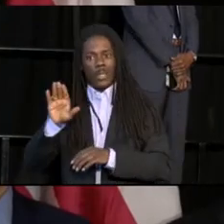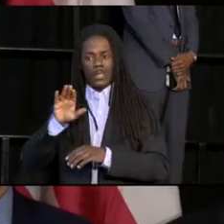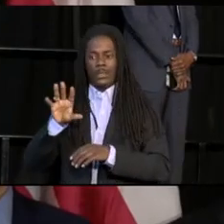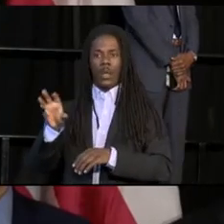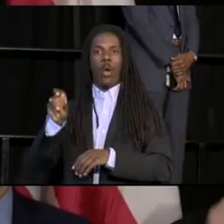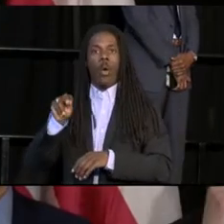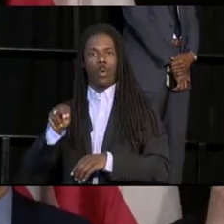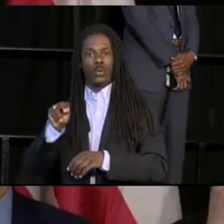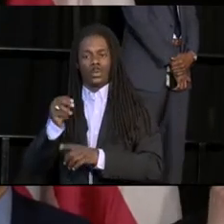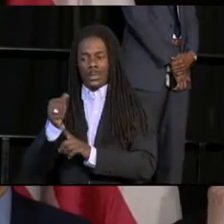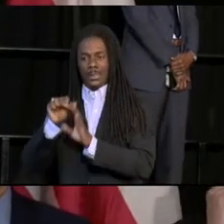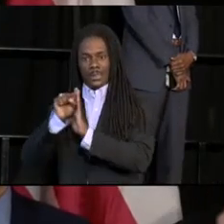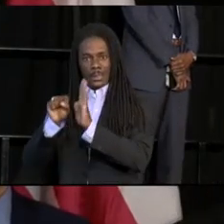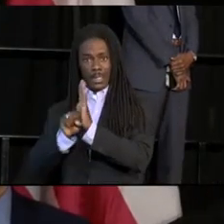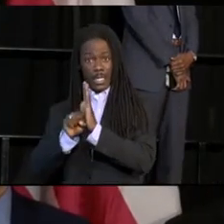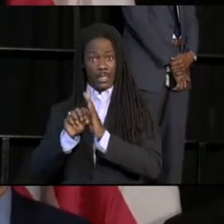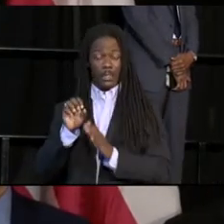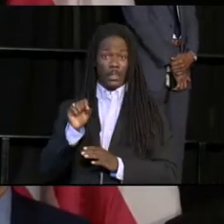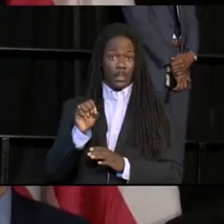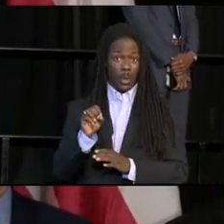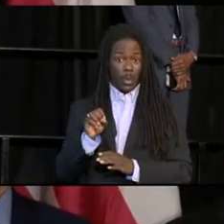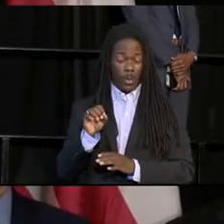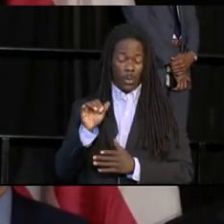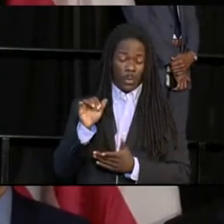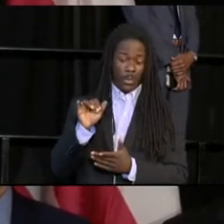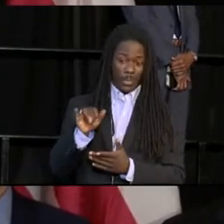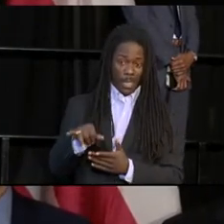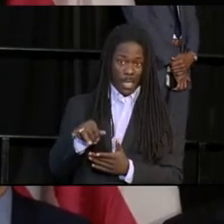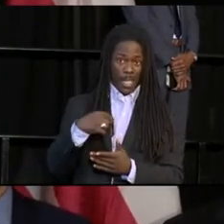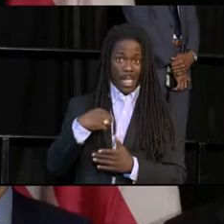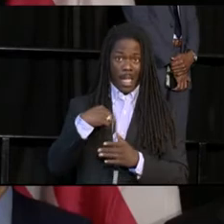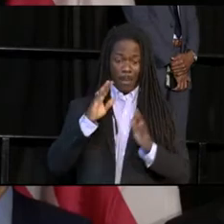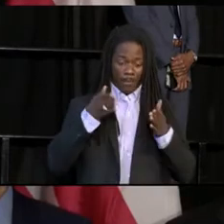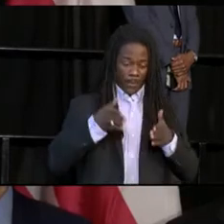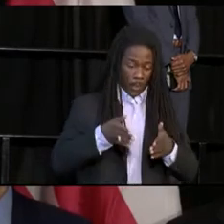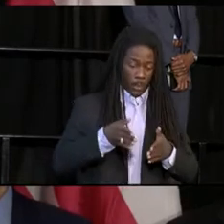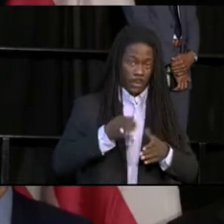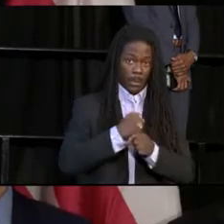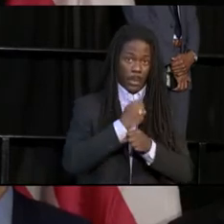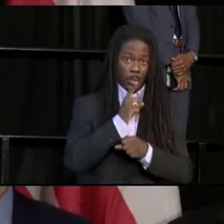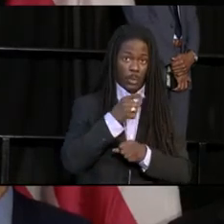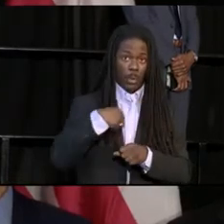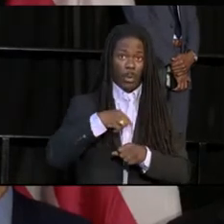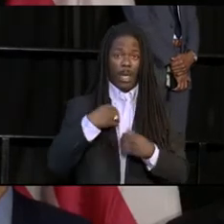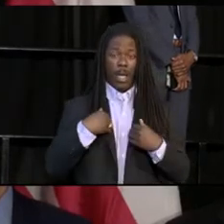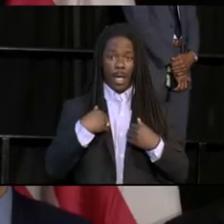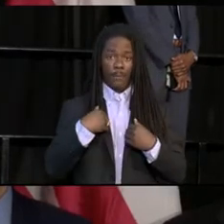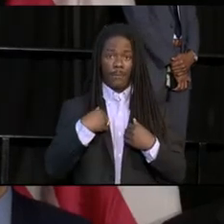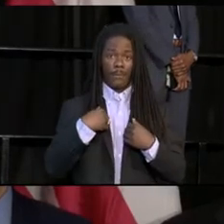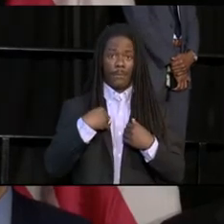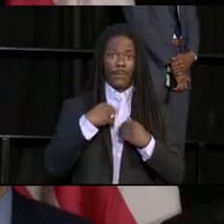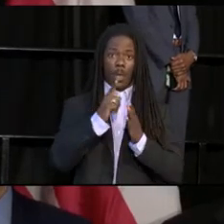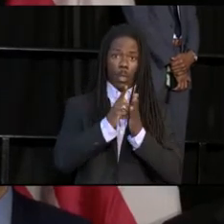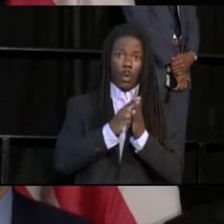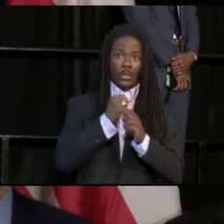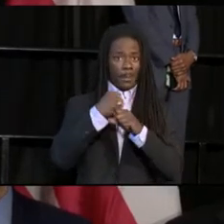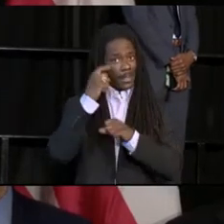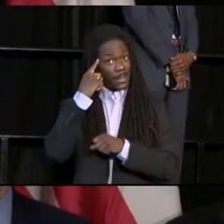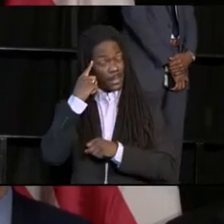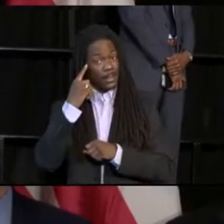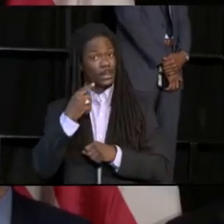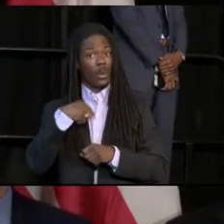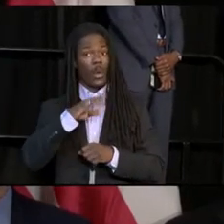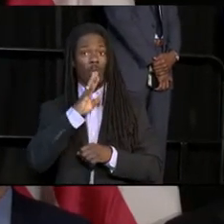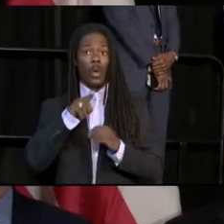state. And so that I am very focused on making sure that we have sensible gun laws. We are talking about,